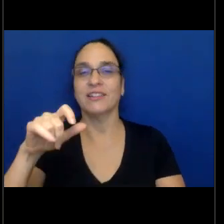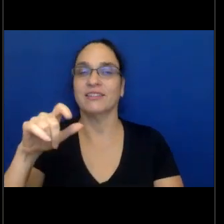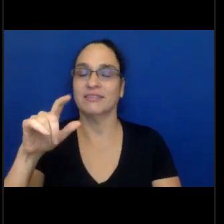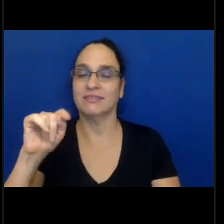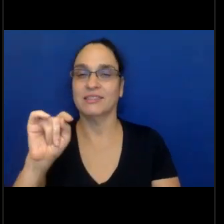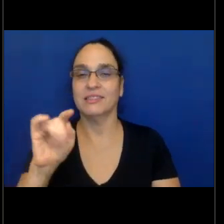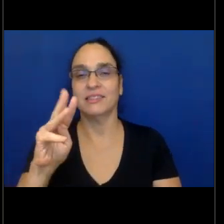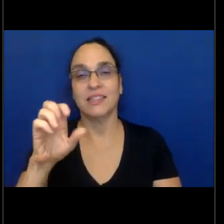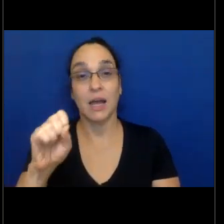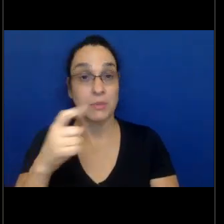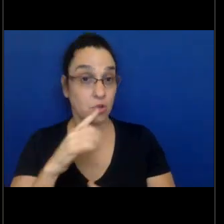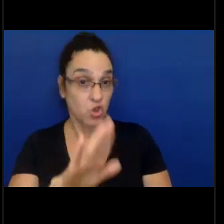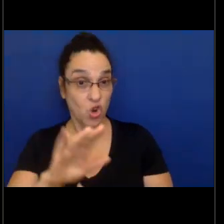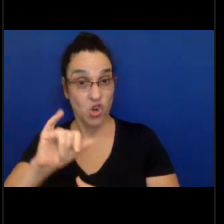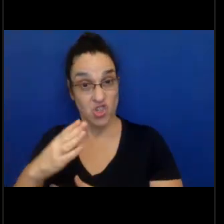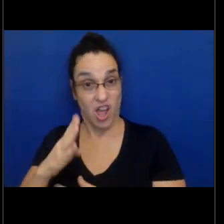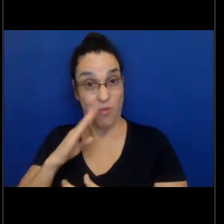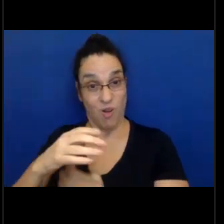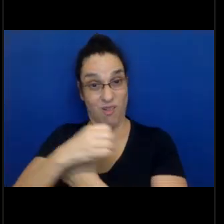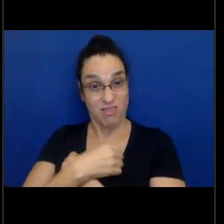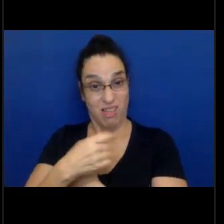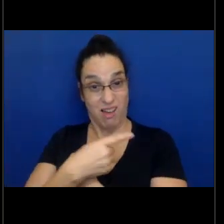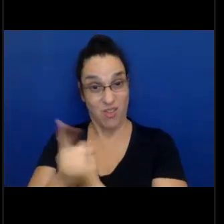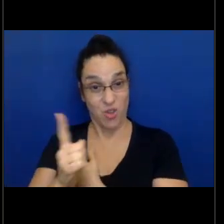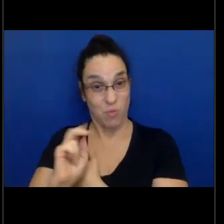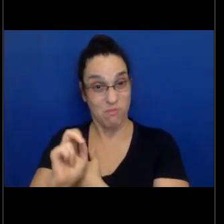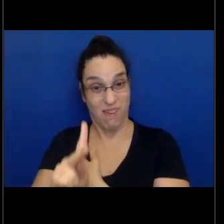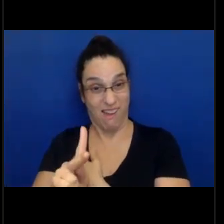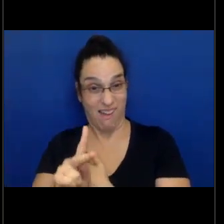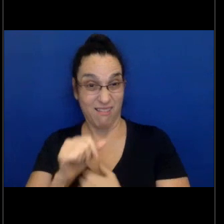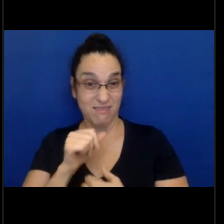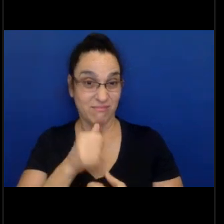is a privilege, and we're doing linguistic science, and this is